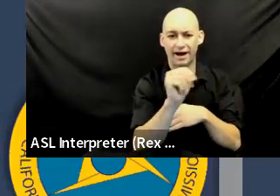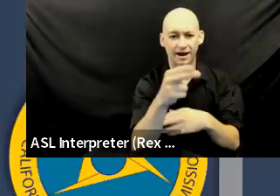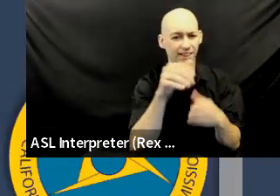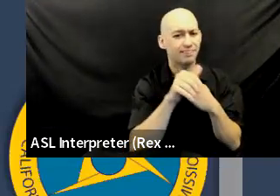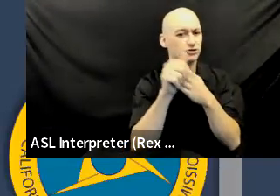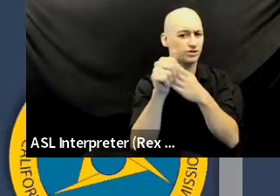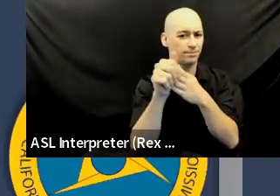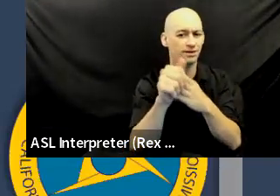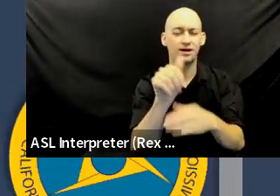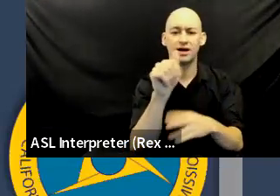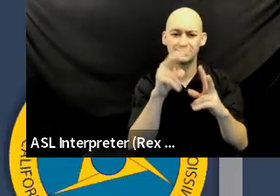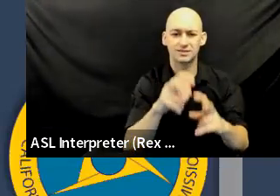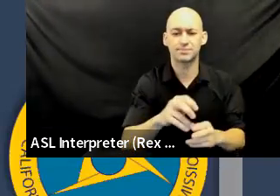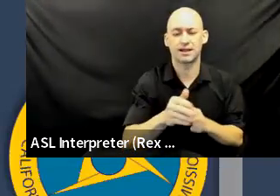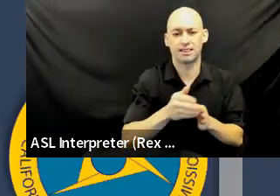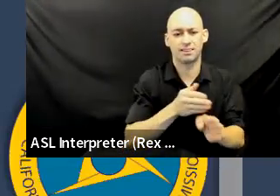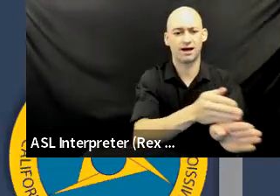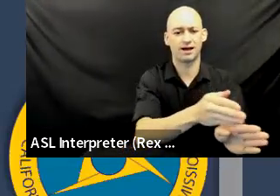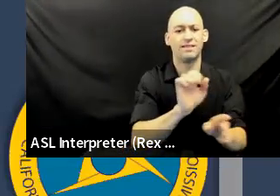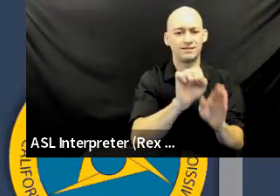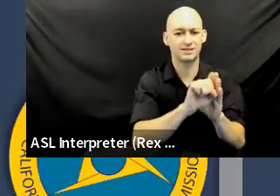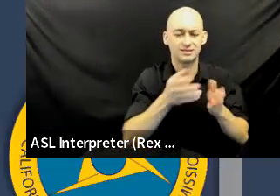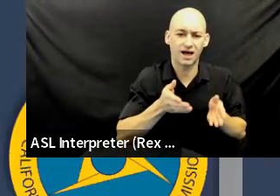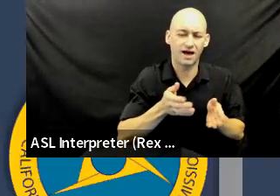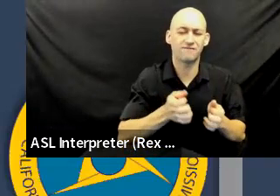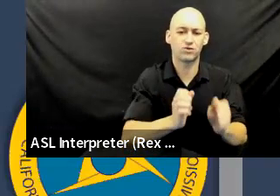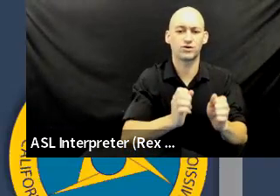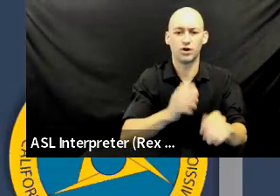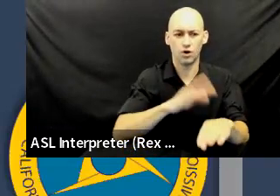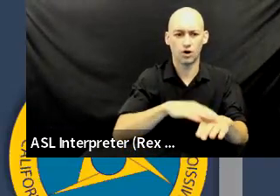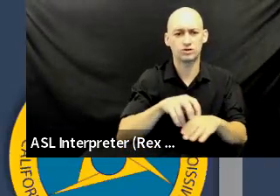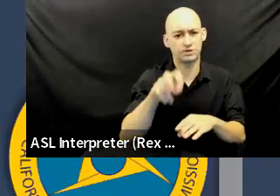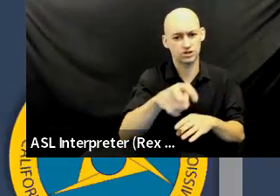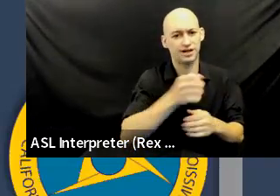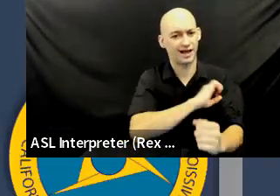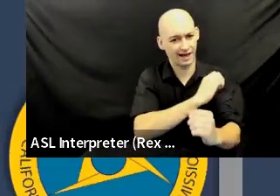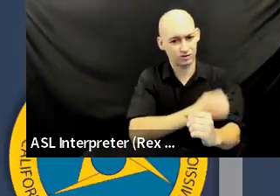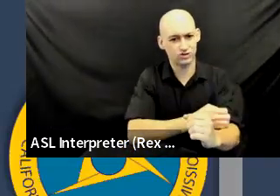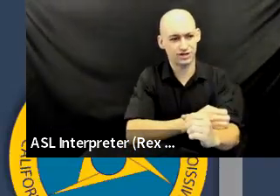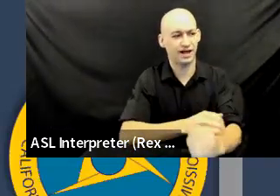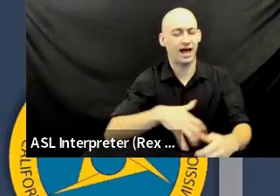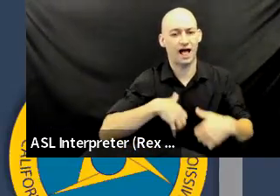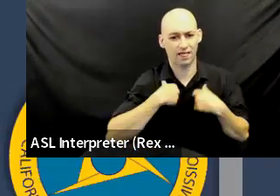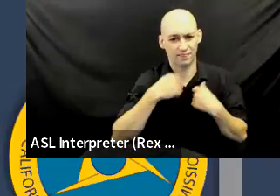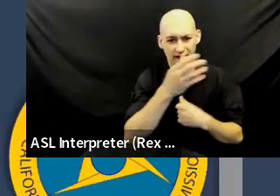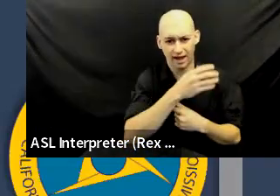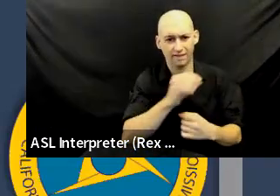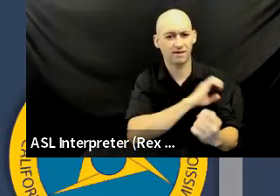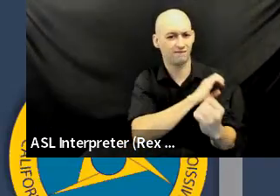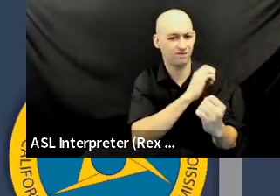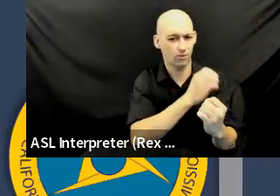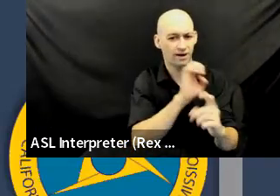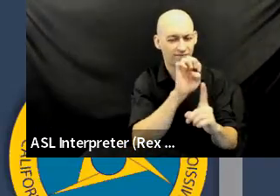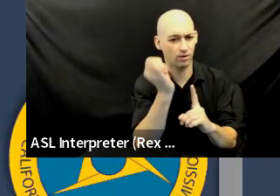assessment aligned the state's effort on transportation, energy, health, and the environment.